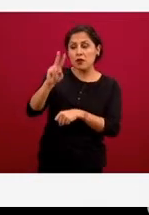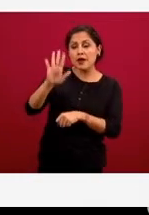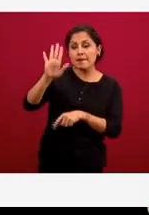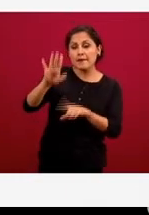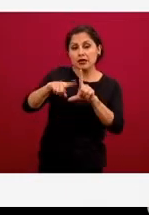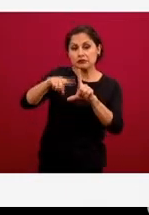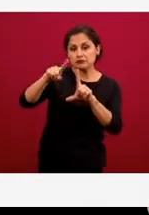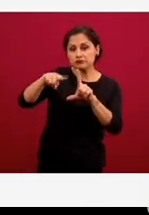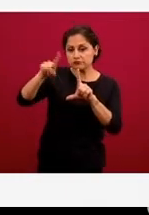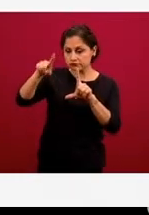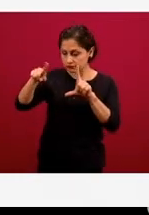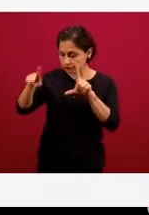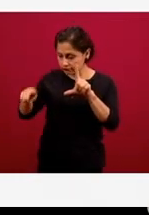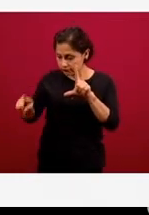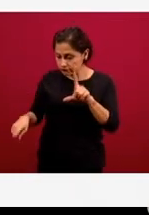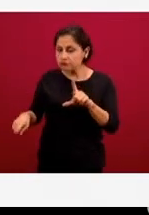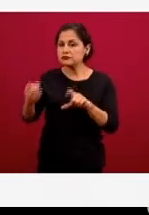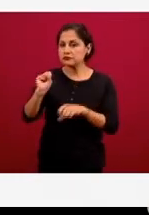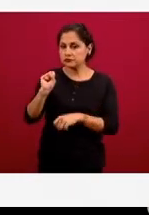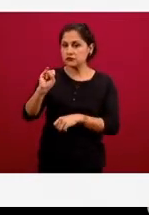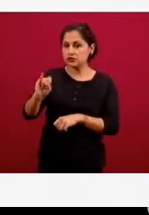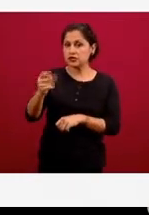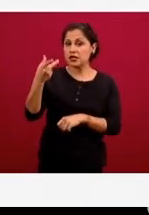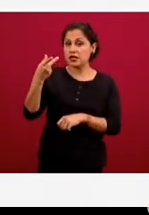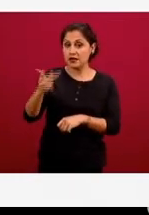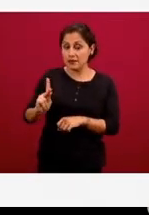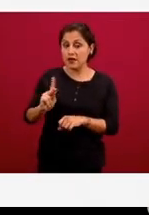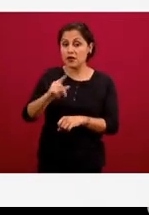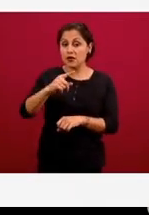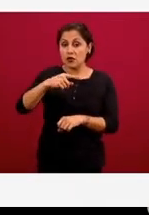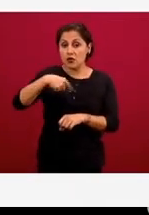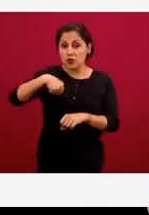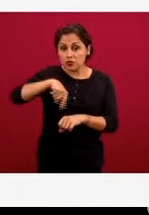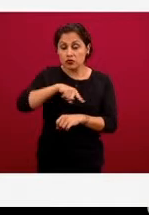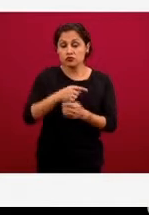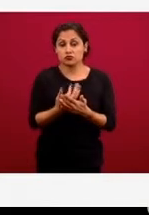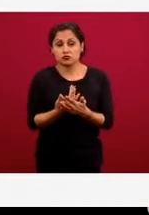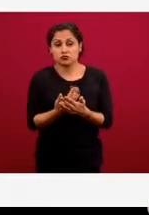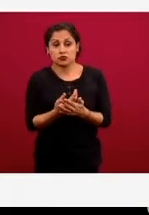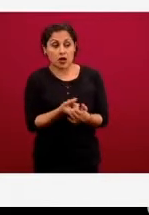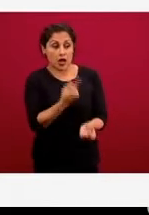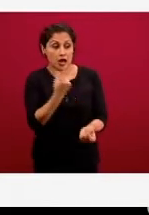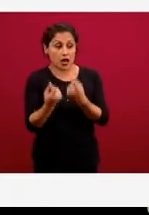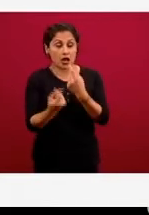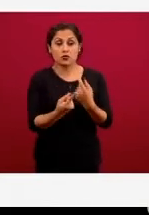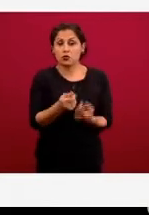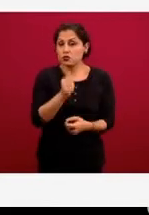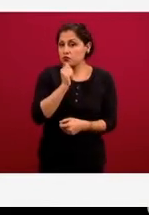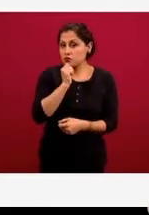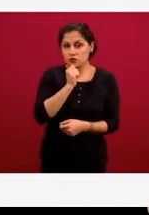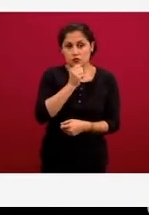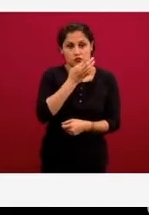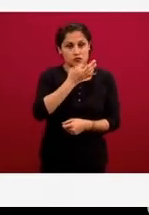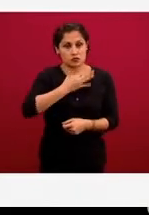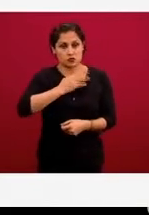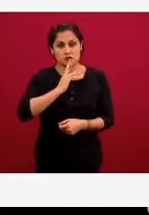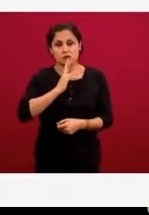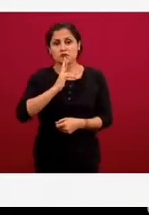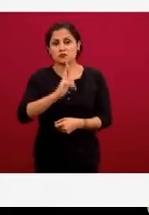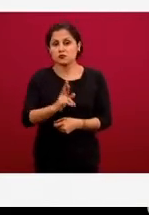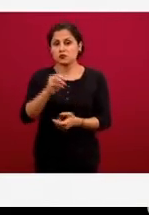this graph to the other ones, we can see this increasing line could continue with that same